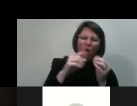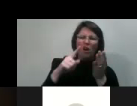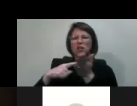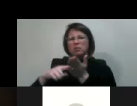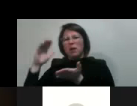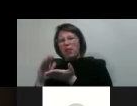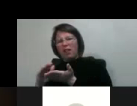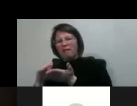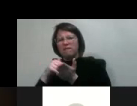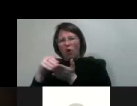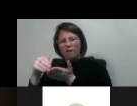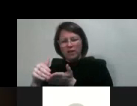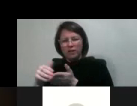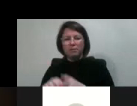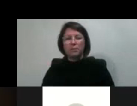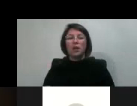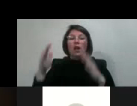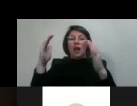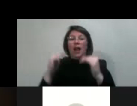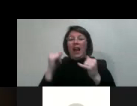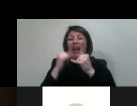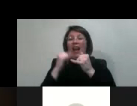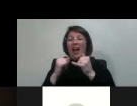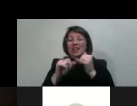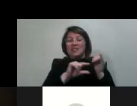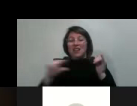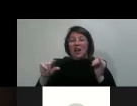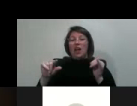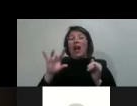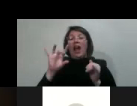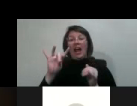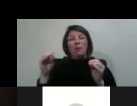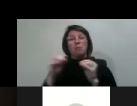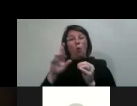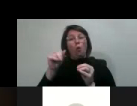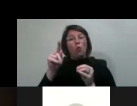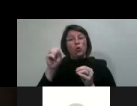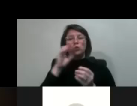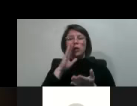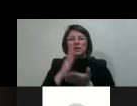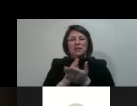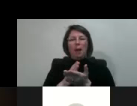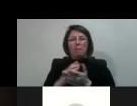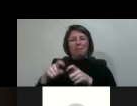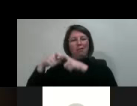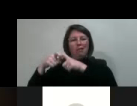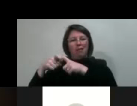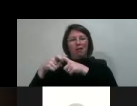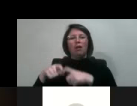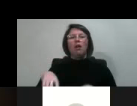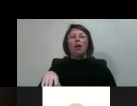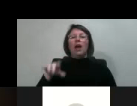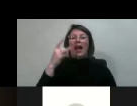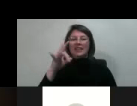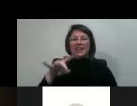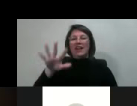And there are 8 additional routes that will be suspended as of March 14th. And that's routes 18, 52,